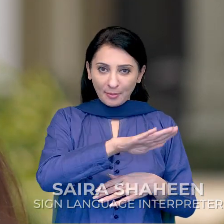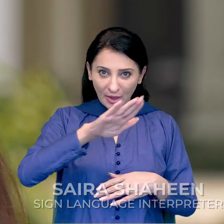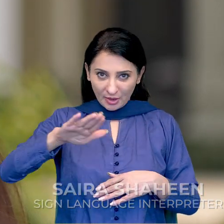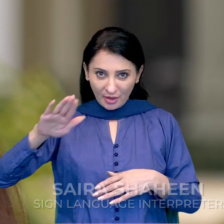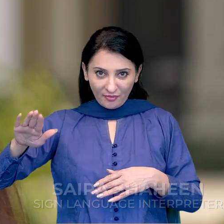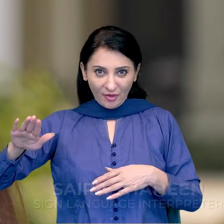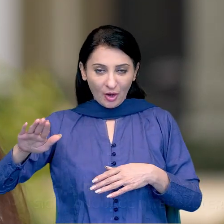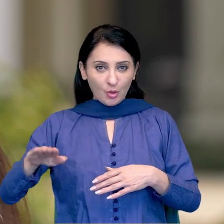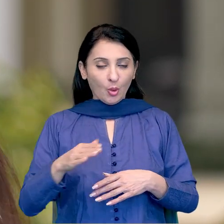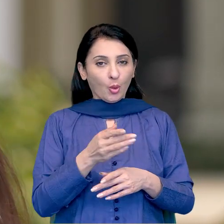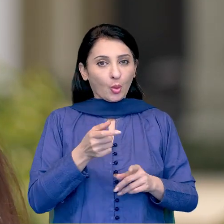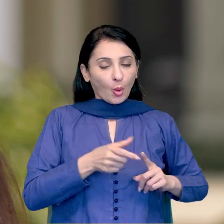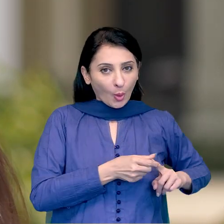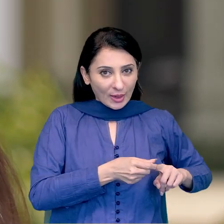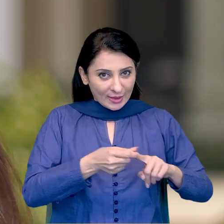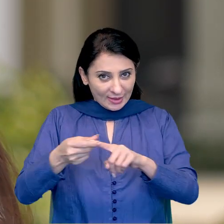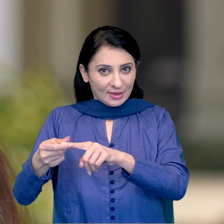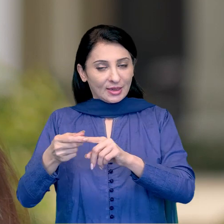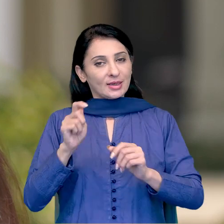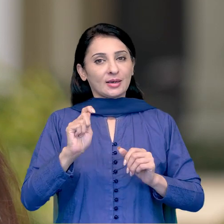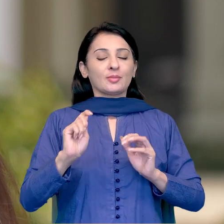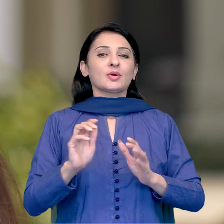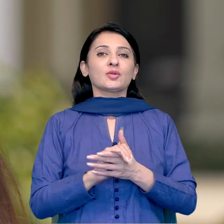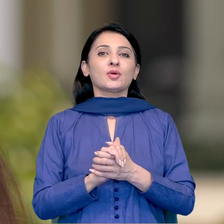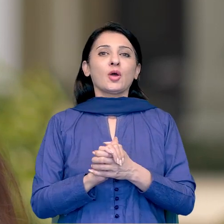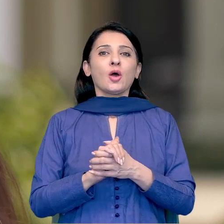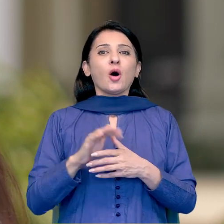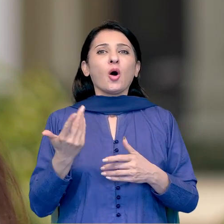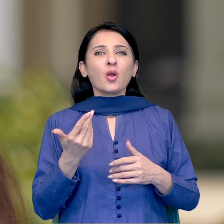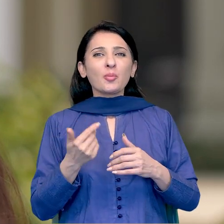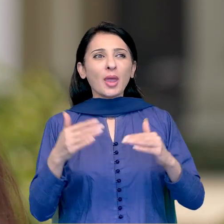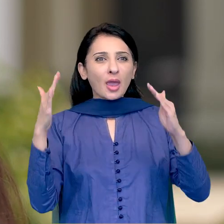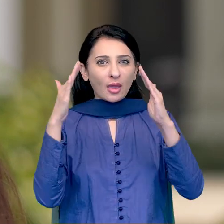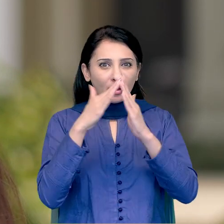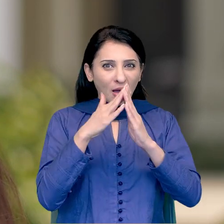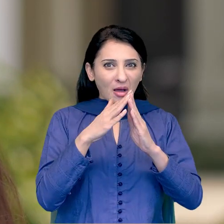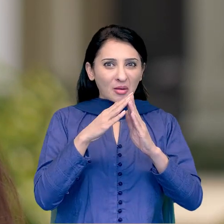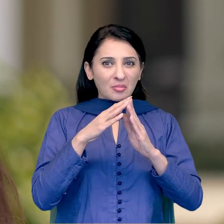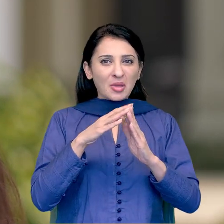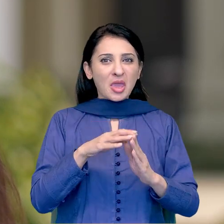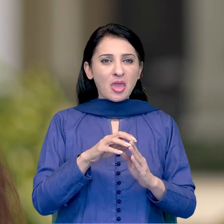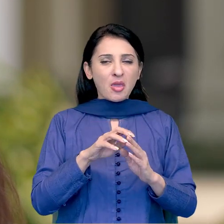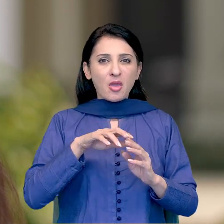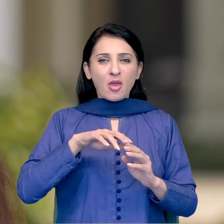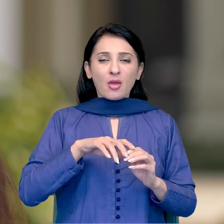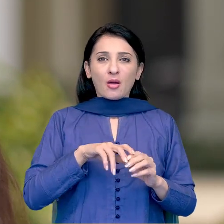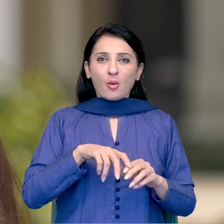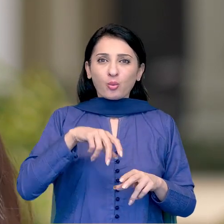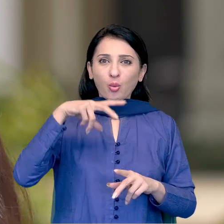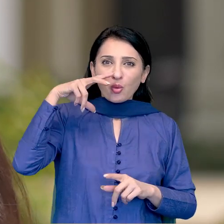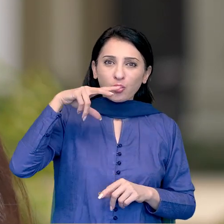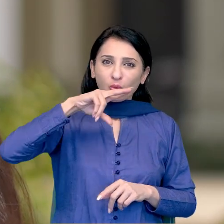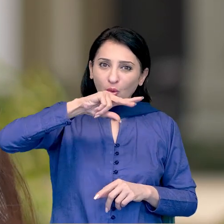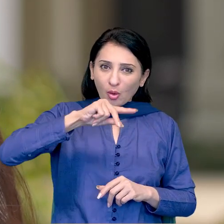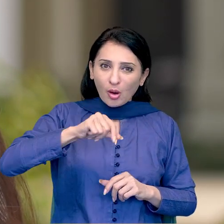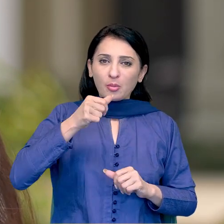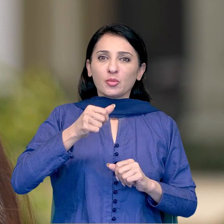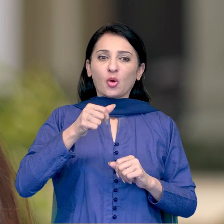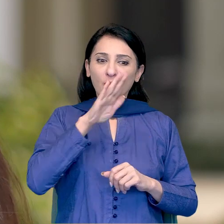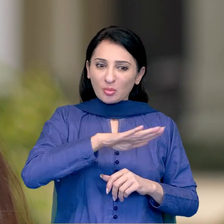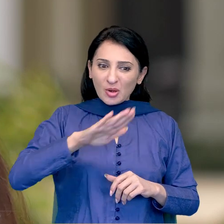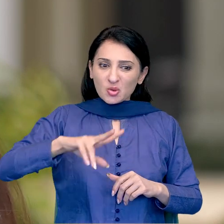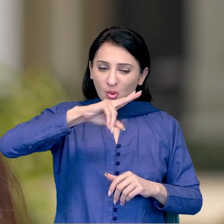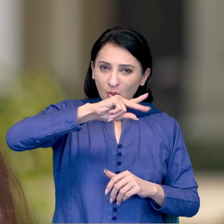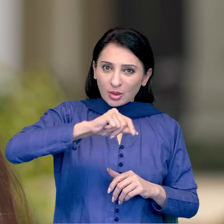media enterprise called Fairy Tales, in which we talk about domestic violence and abuse on children. But most importantly, I'm an